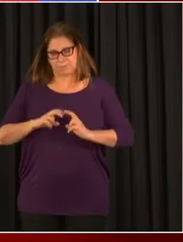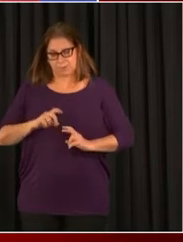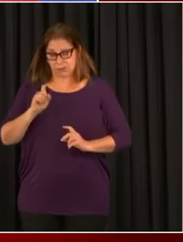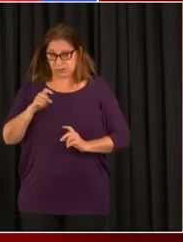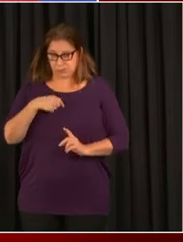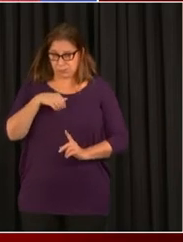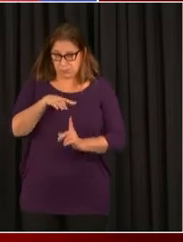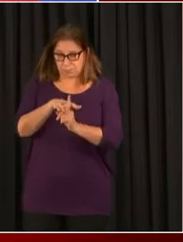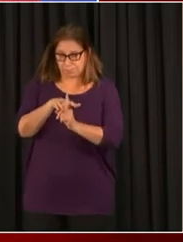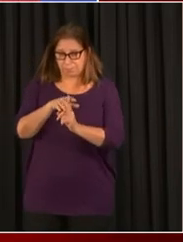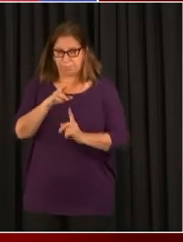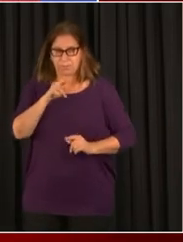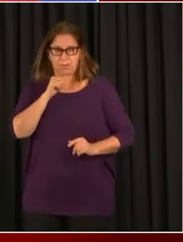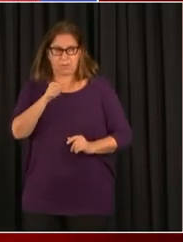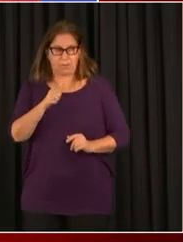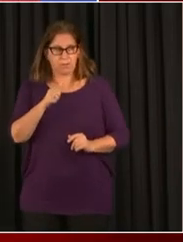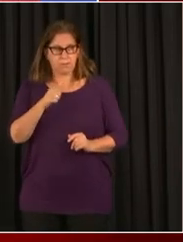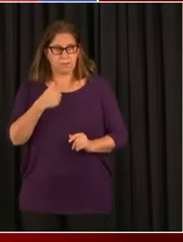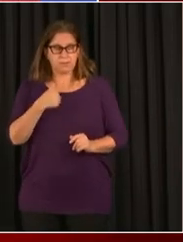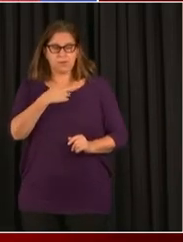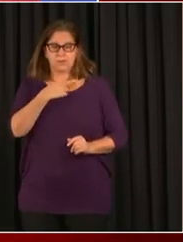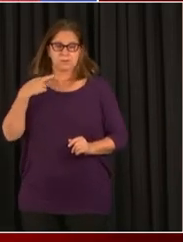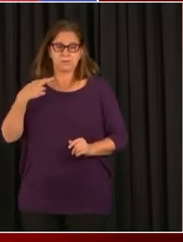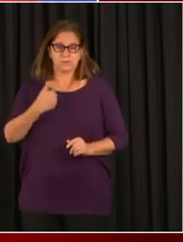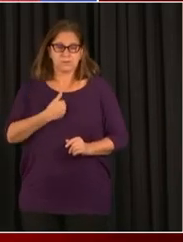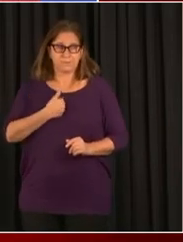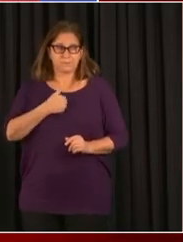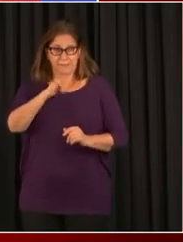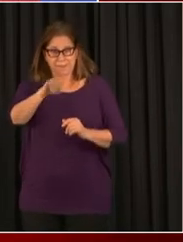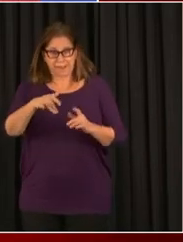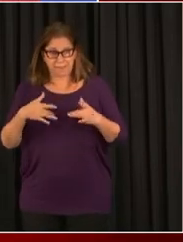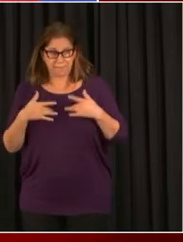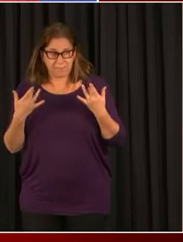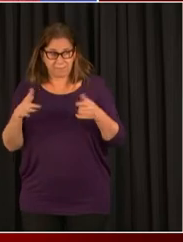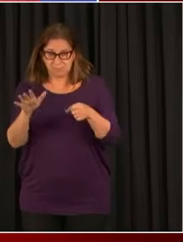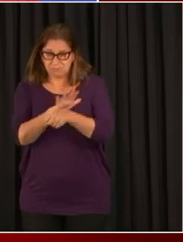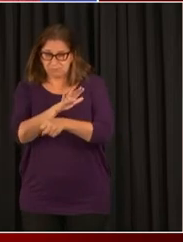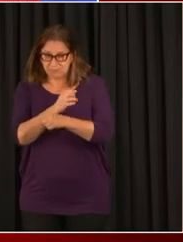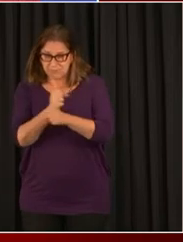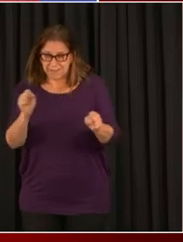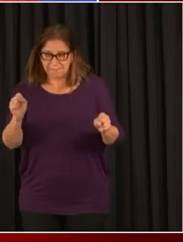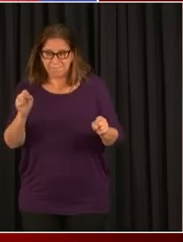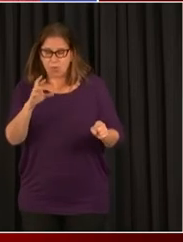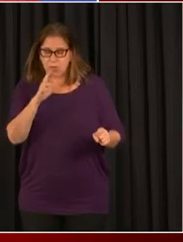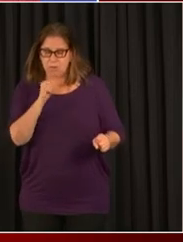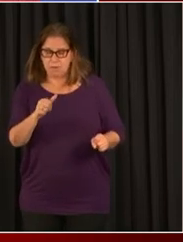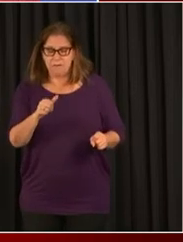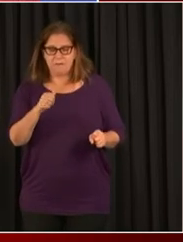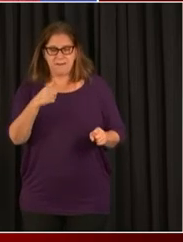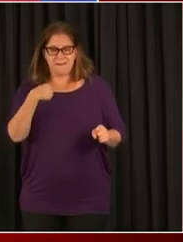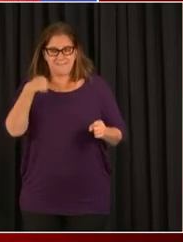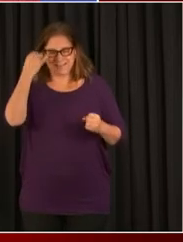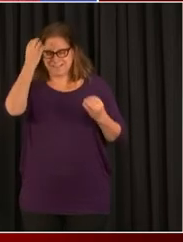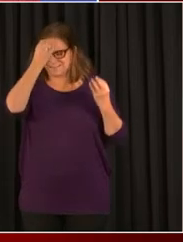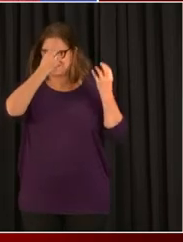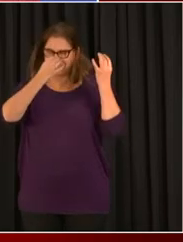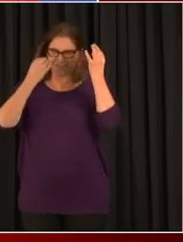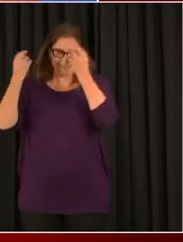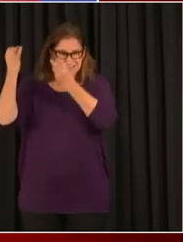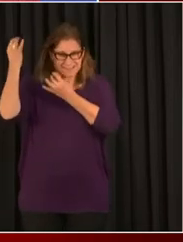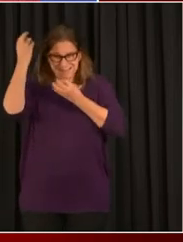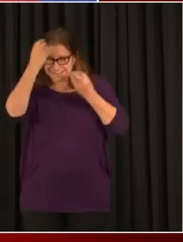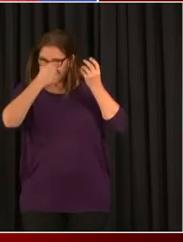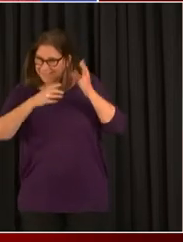Dr. Nesbitt has really drilled this in my thinking, is you don't know who's going to get very sick from COVID.